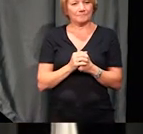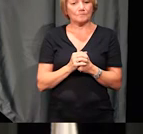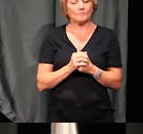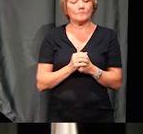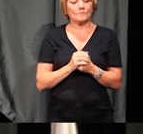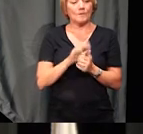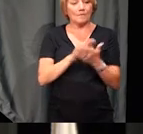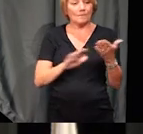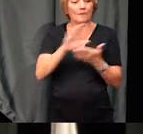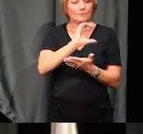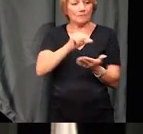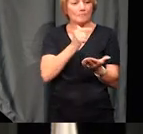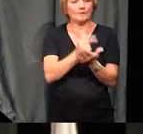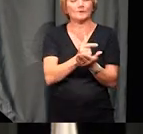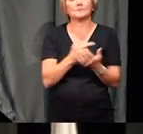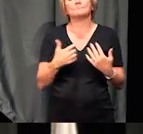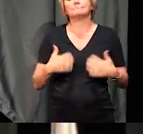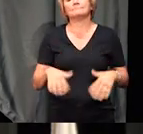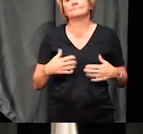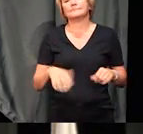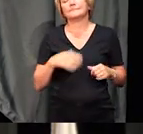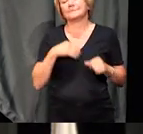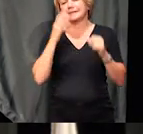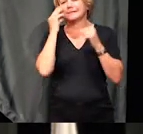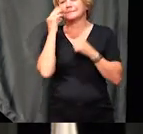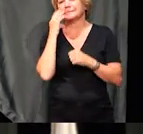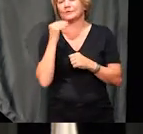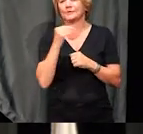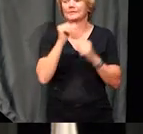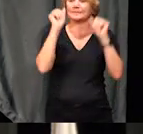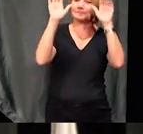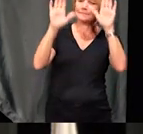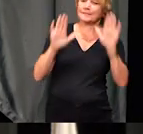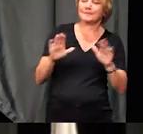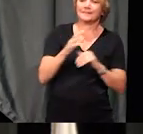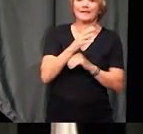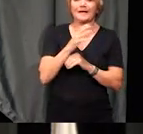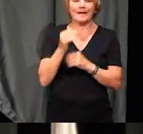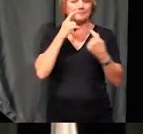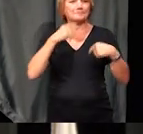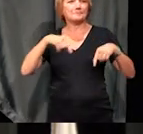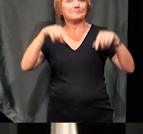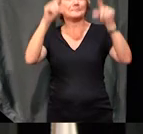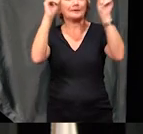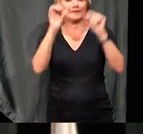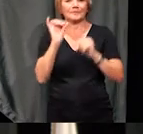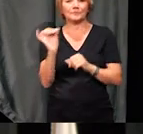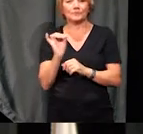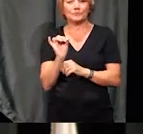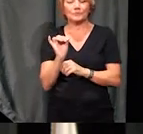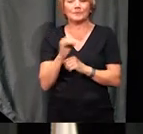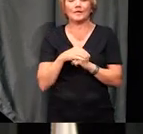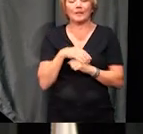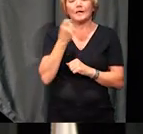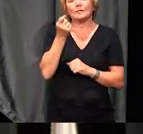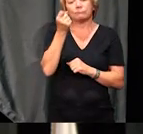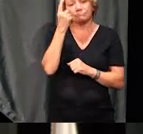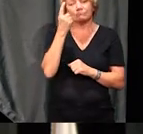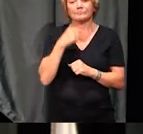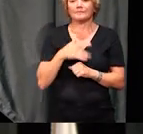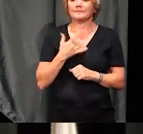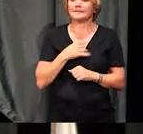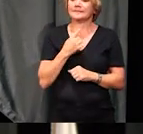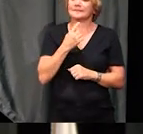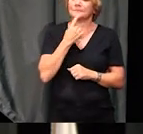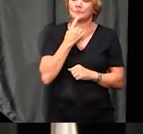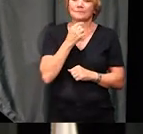from college is an amazing experience and achievement. And while it may be disappointing to not